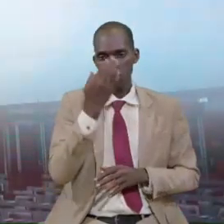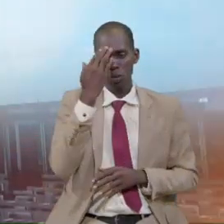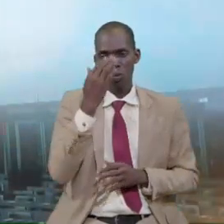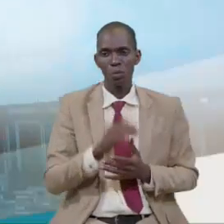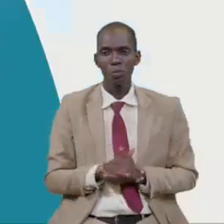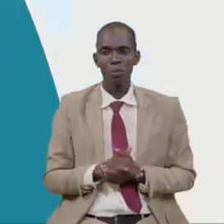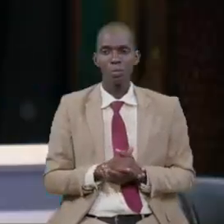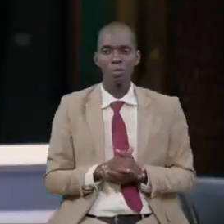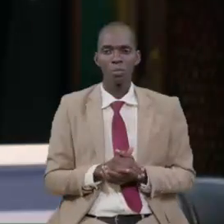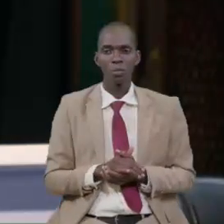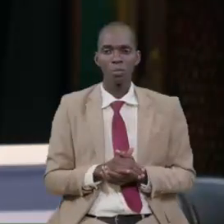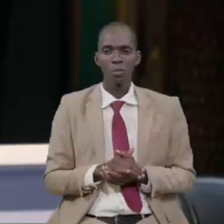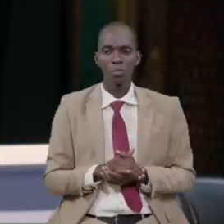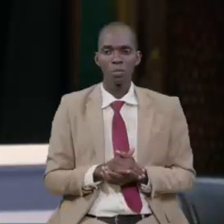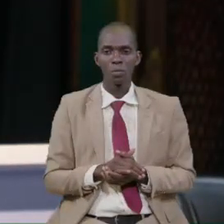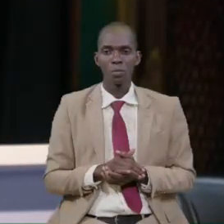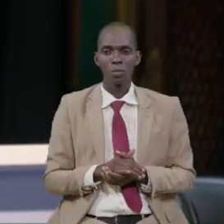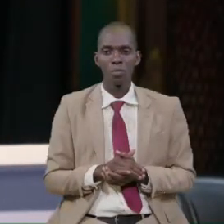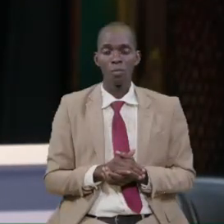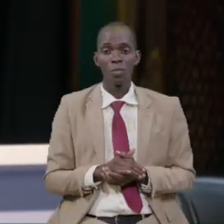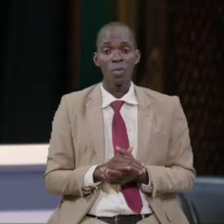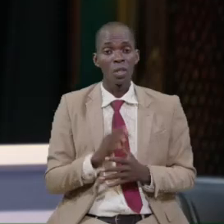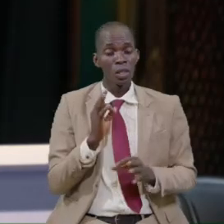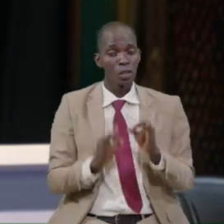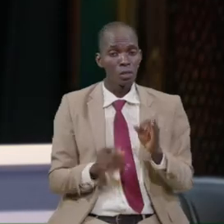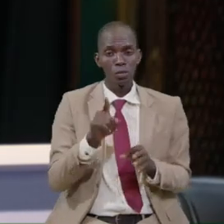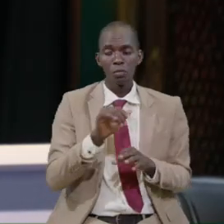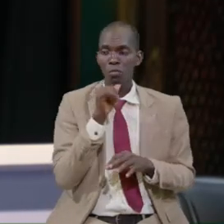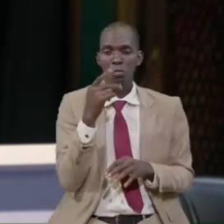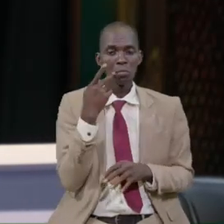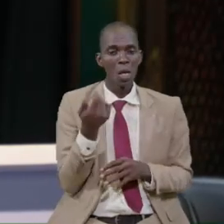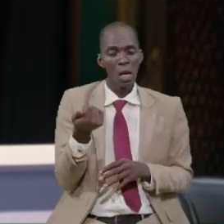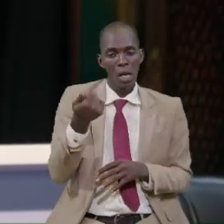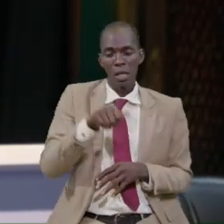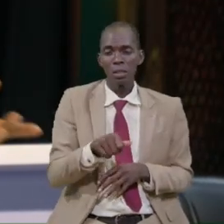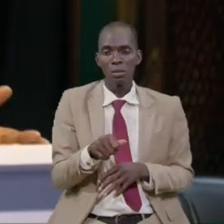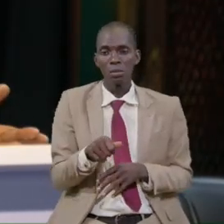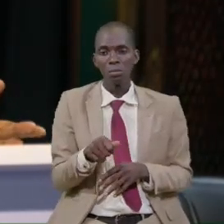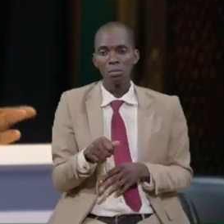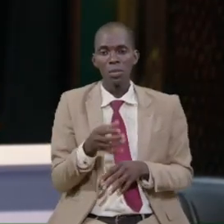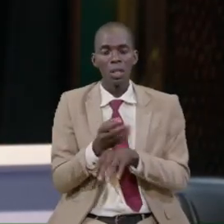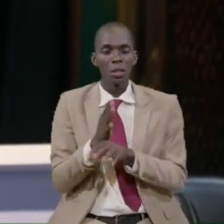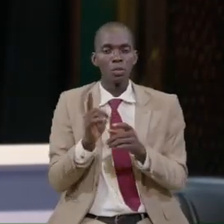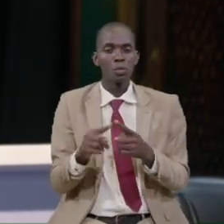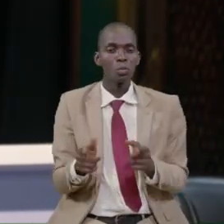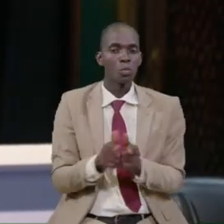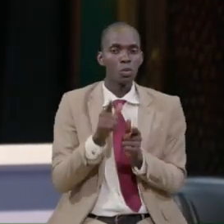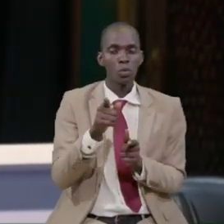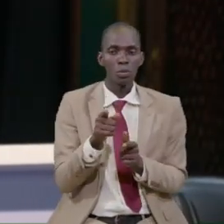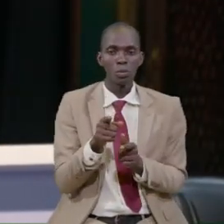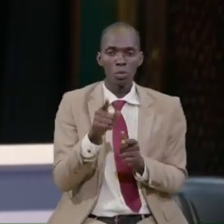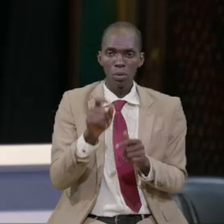know if they have not attended to you beon on them and said I've given my life to